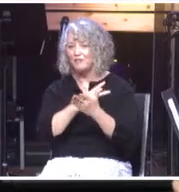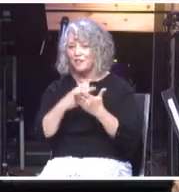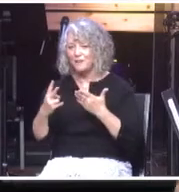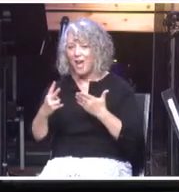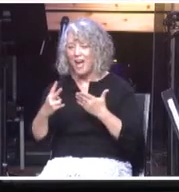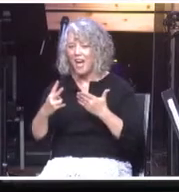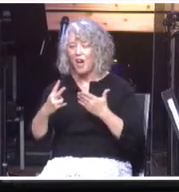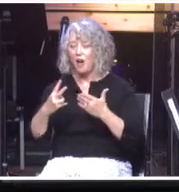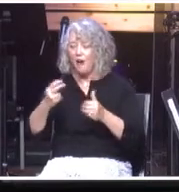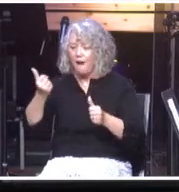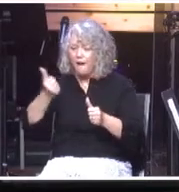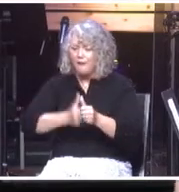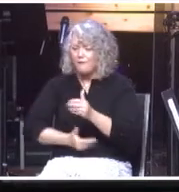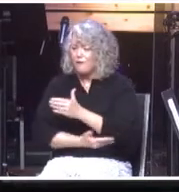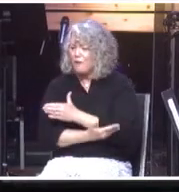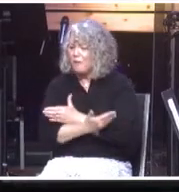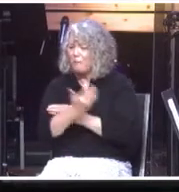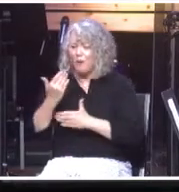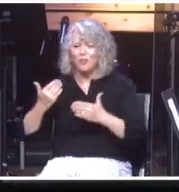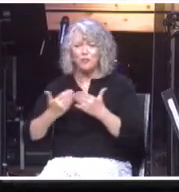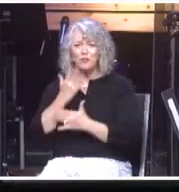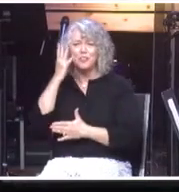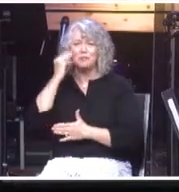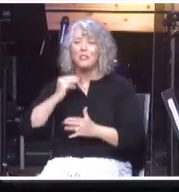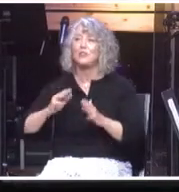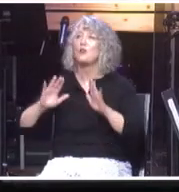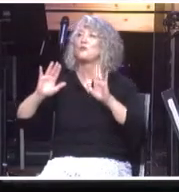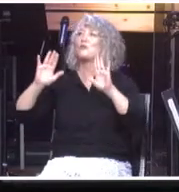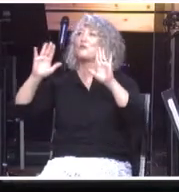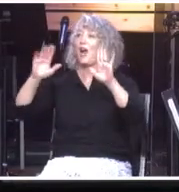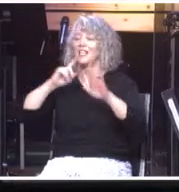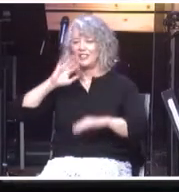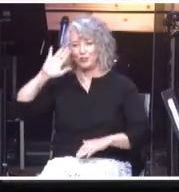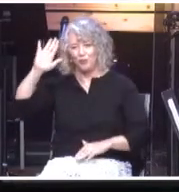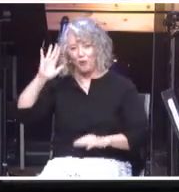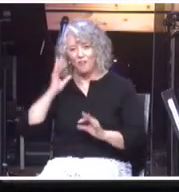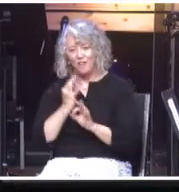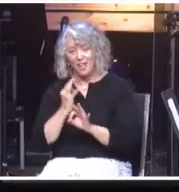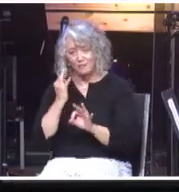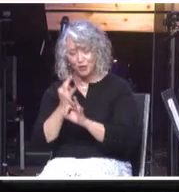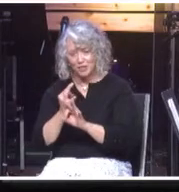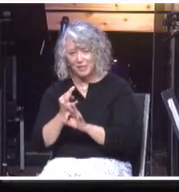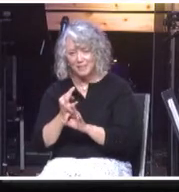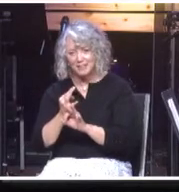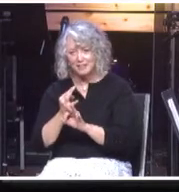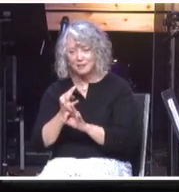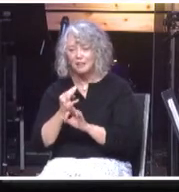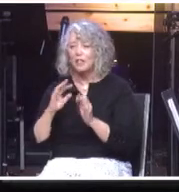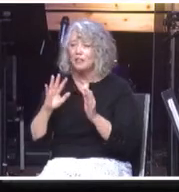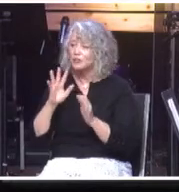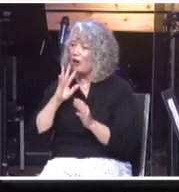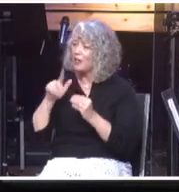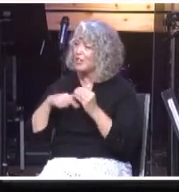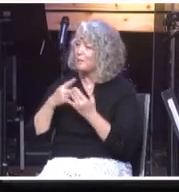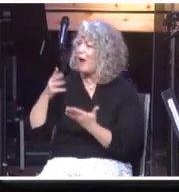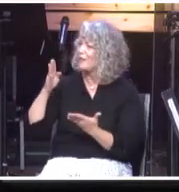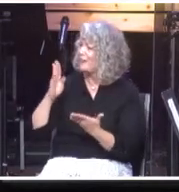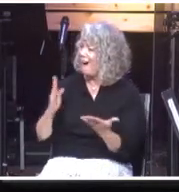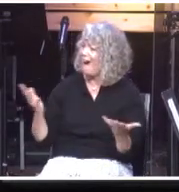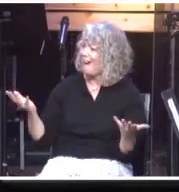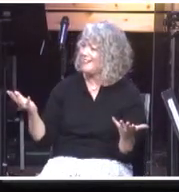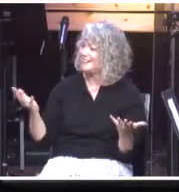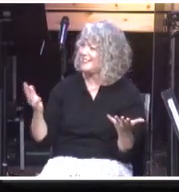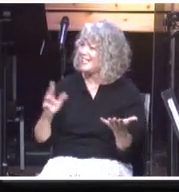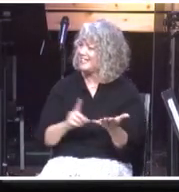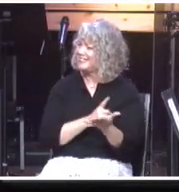are new every morning. Great is your faithfulness." Speaking of God. The same